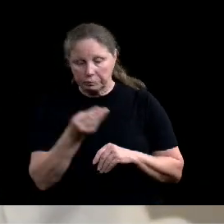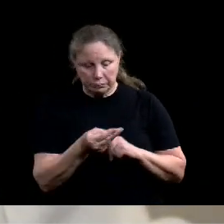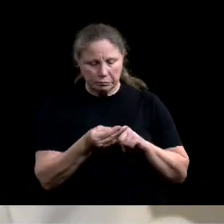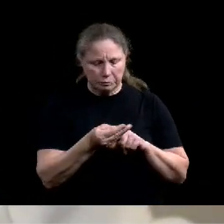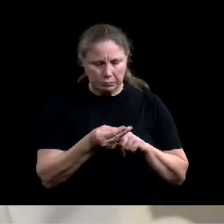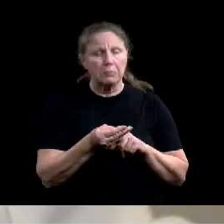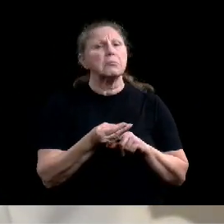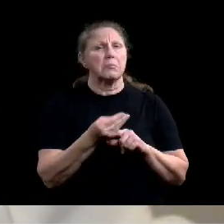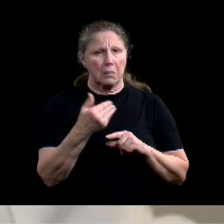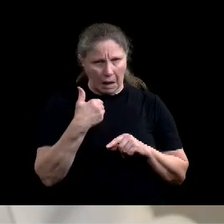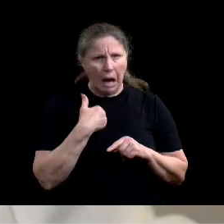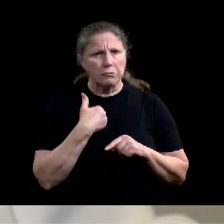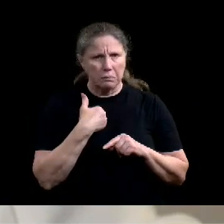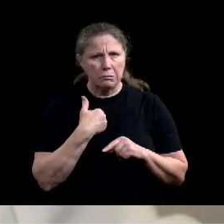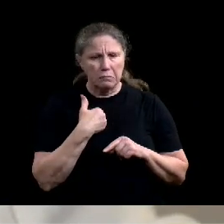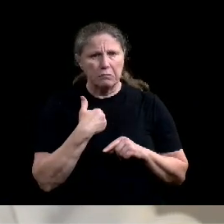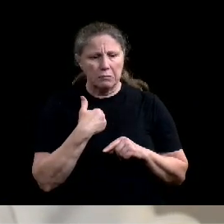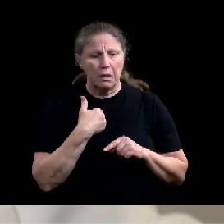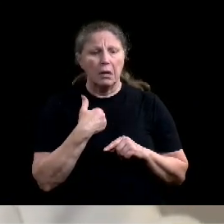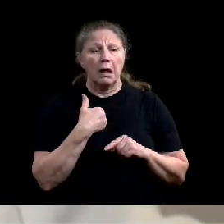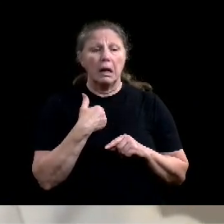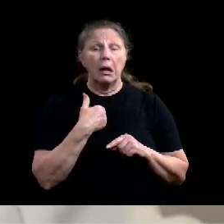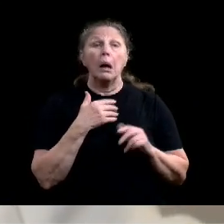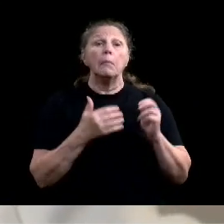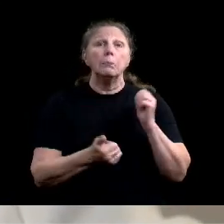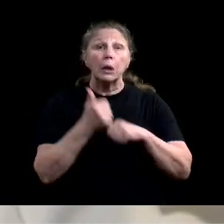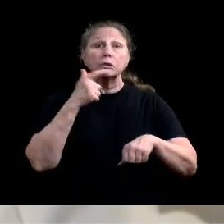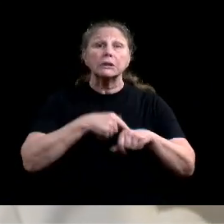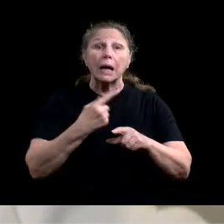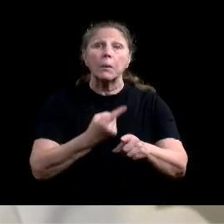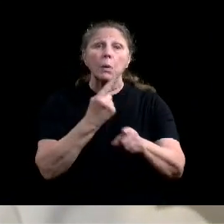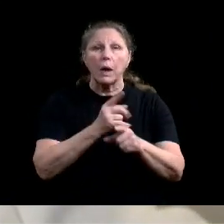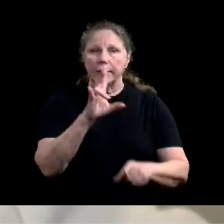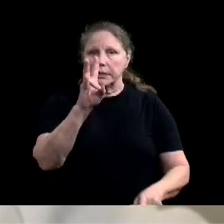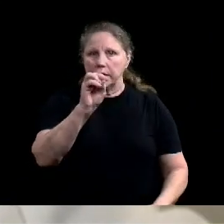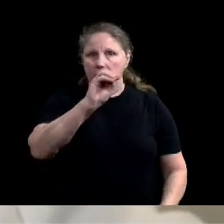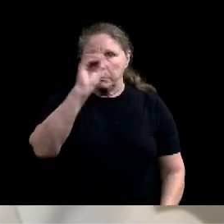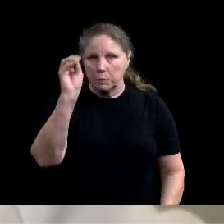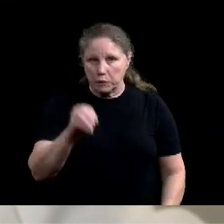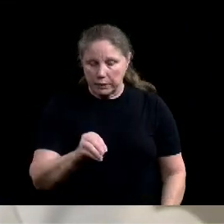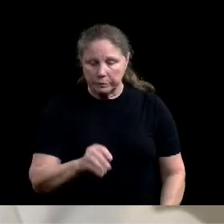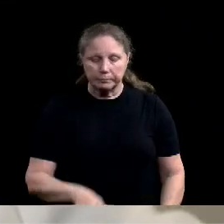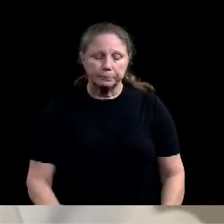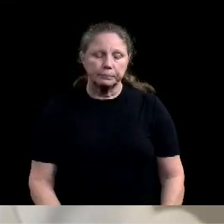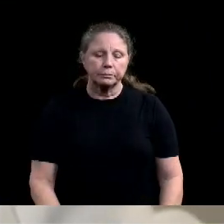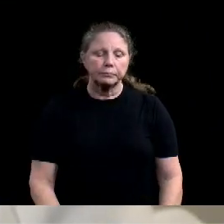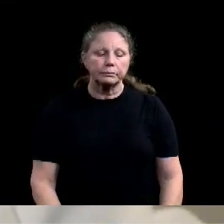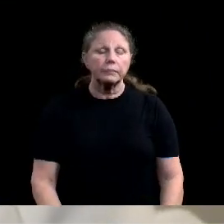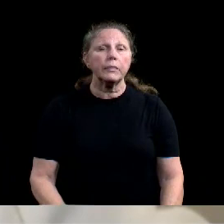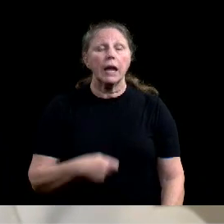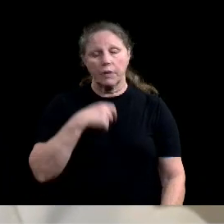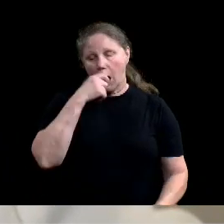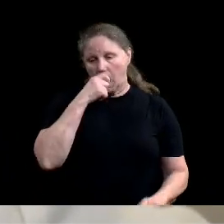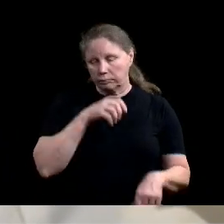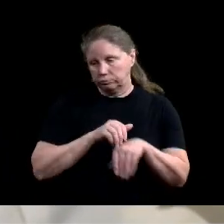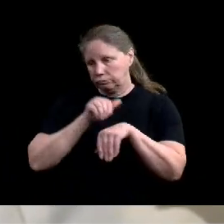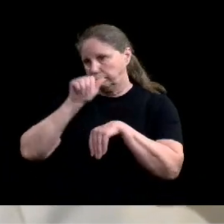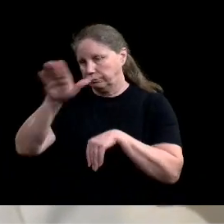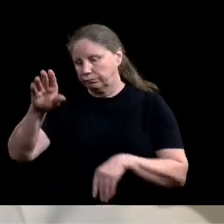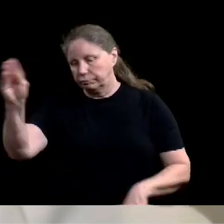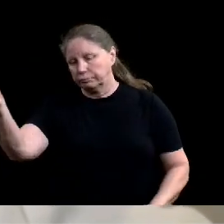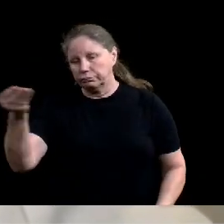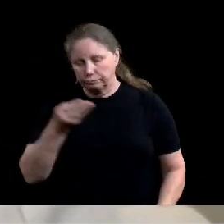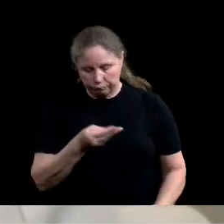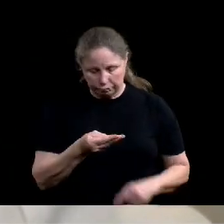time. Now, if the test says that a person has the test, if the test says that the person